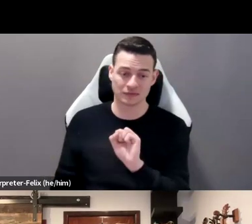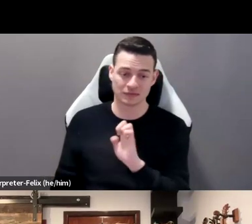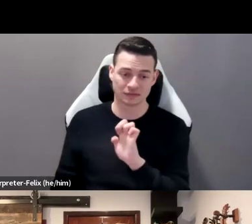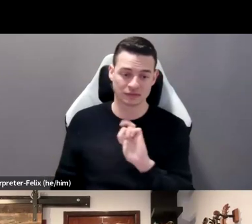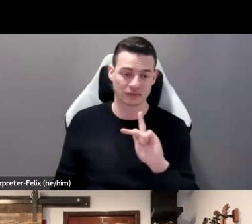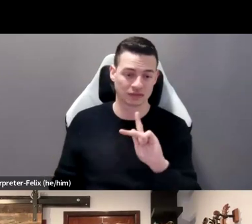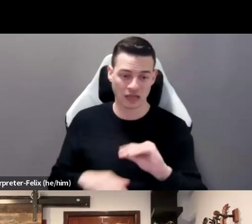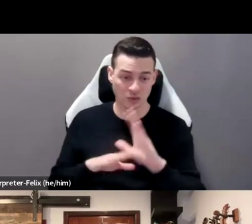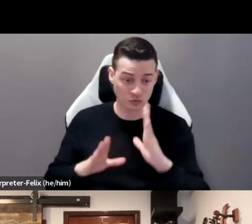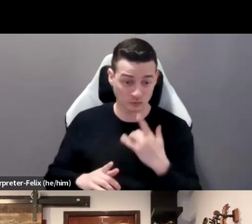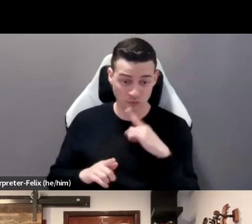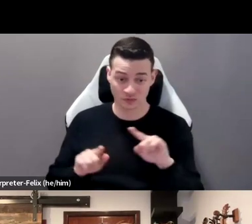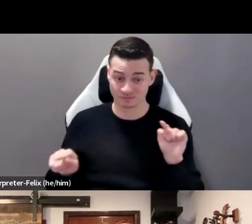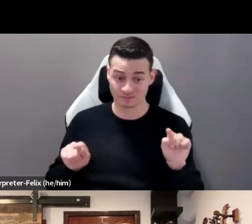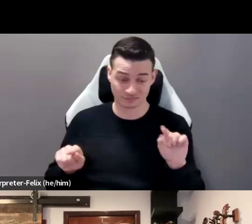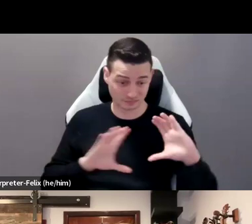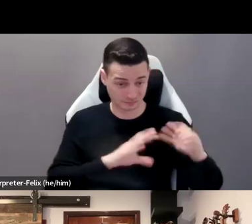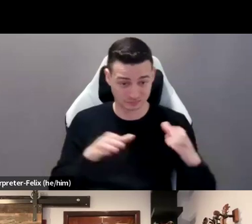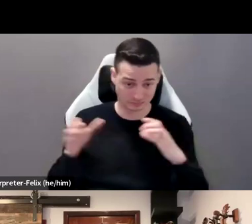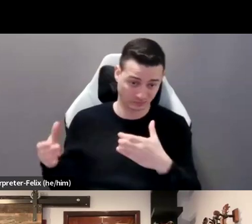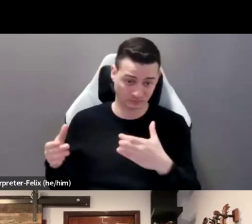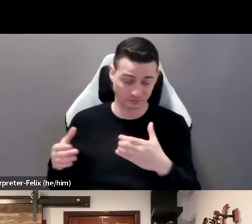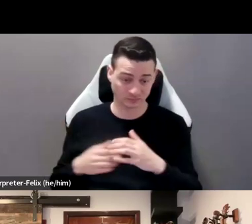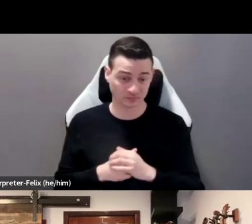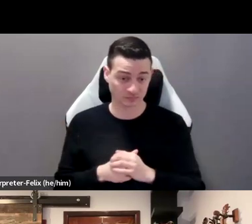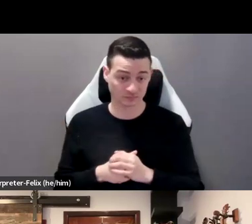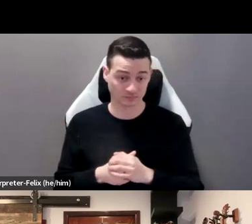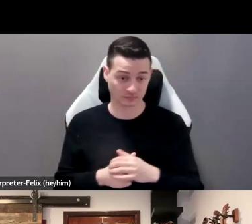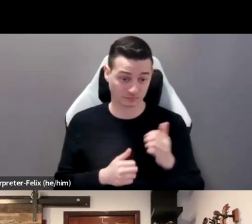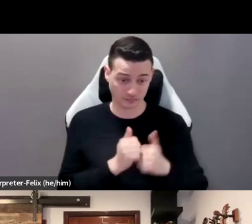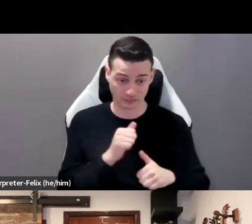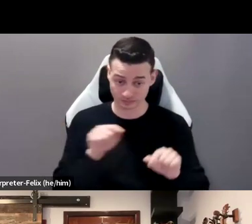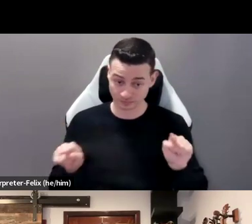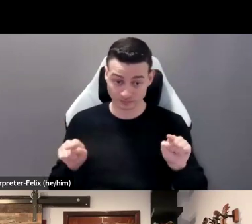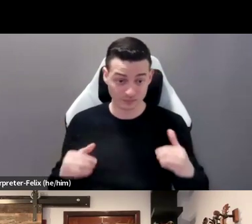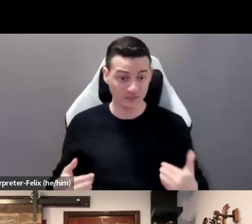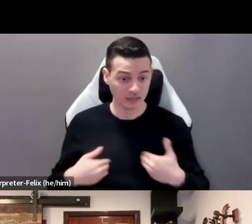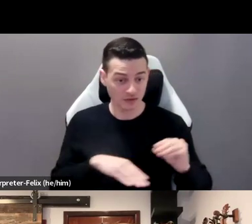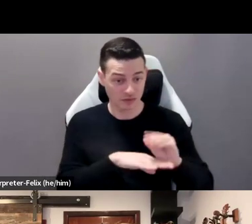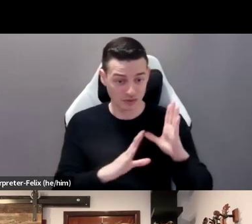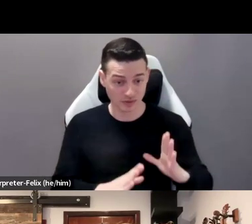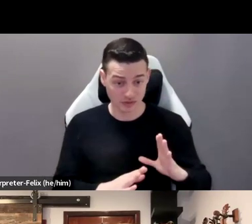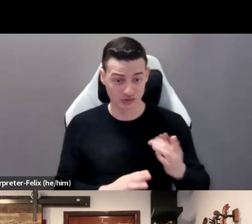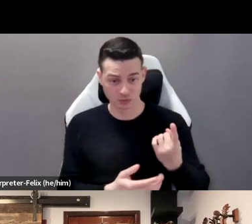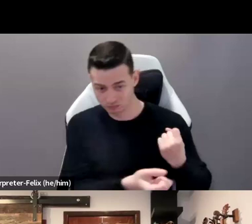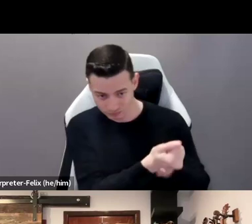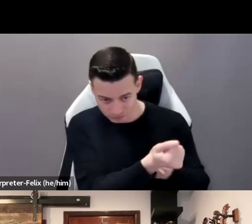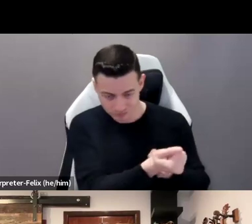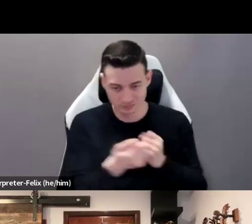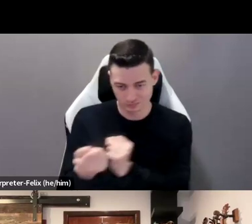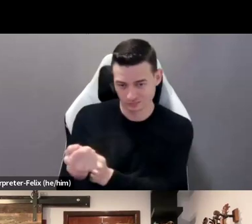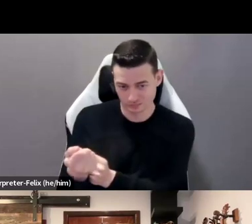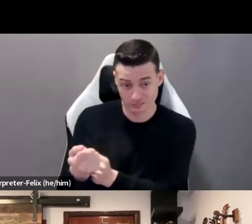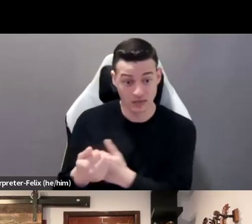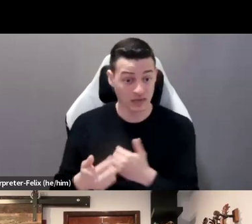both populations that got a dedicated advisor that was coaching them and a champion for them. And some of the work